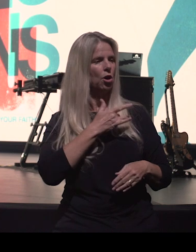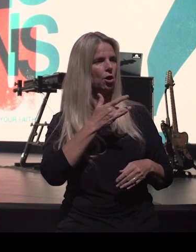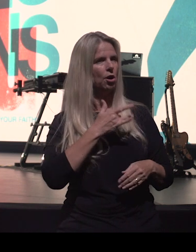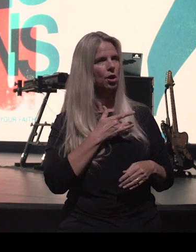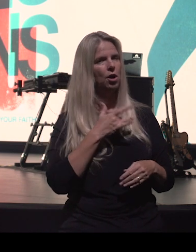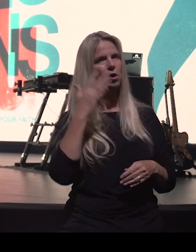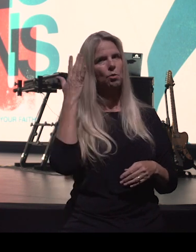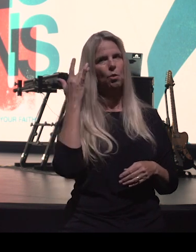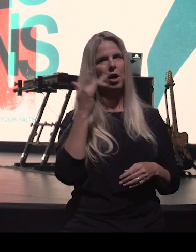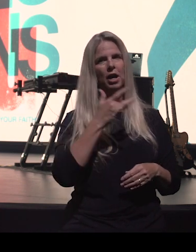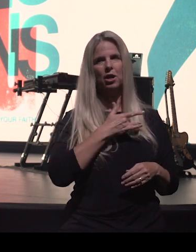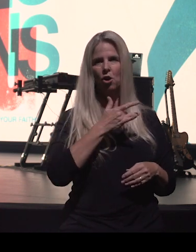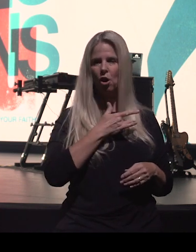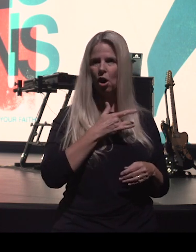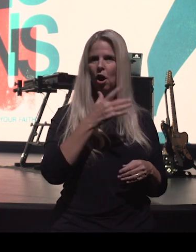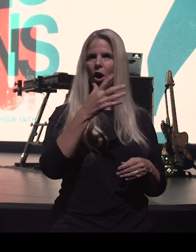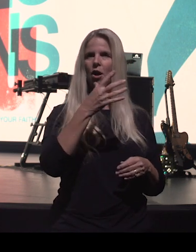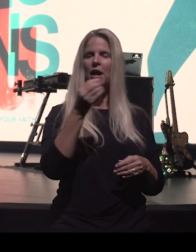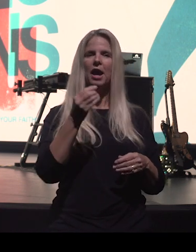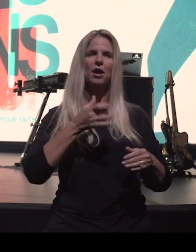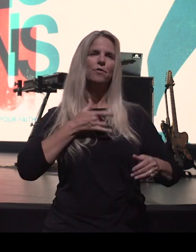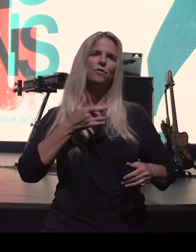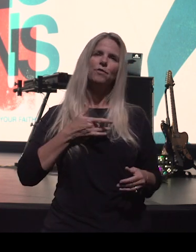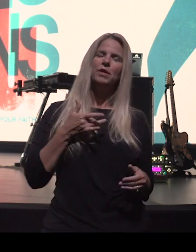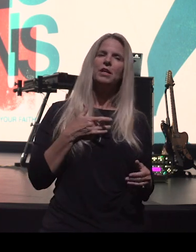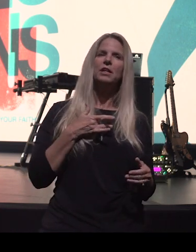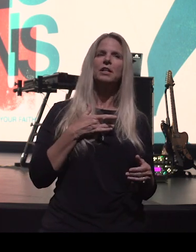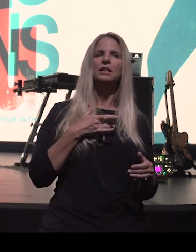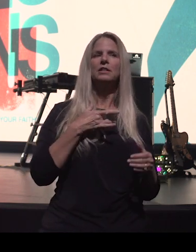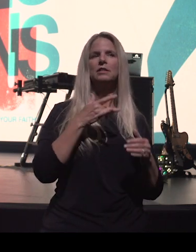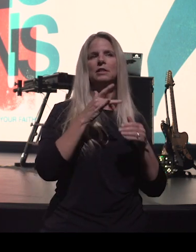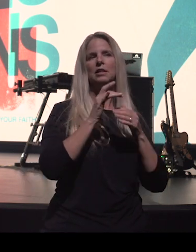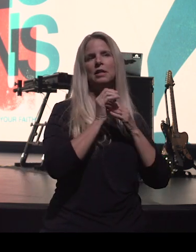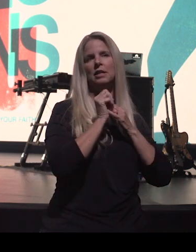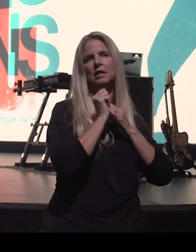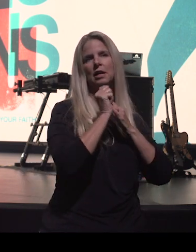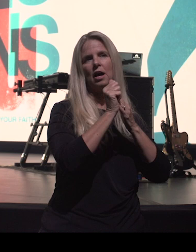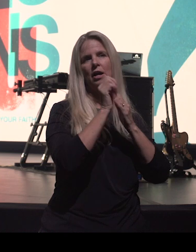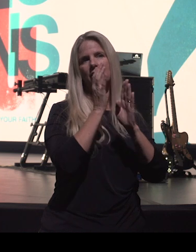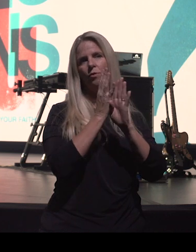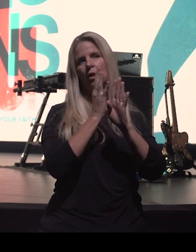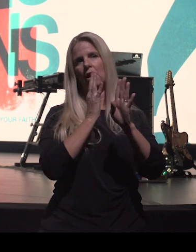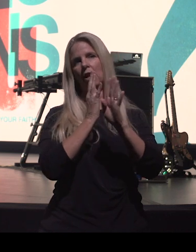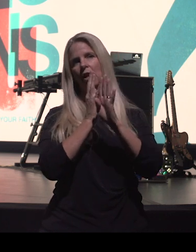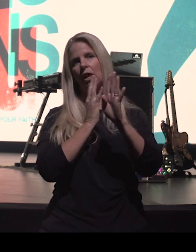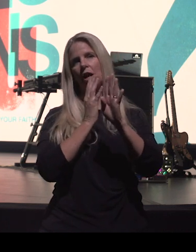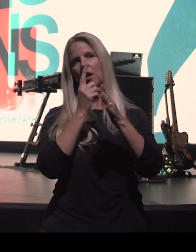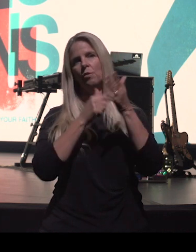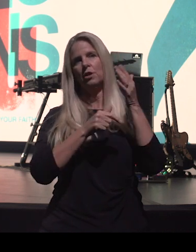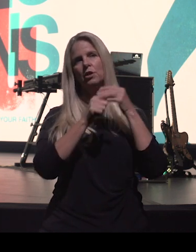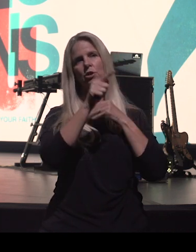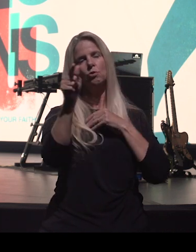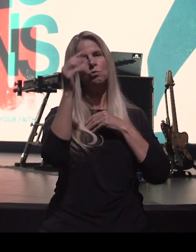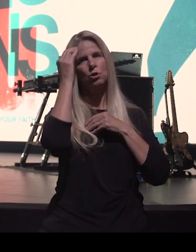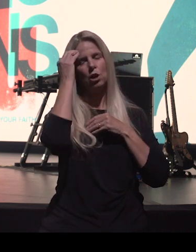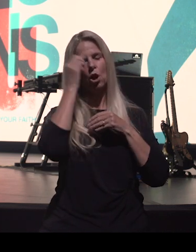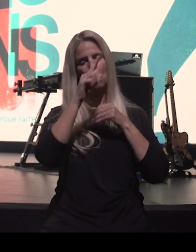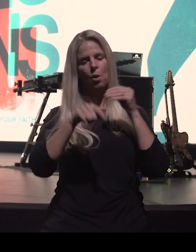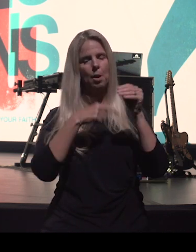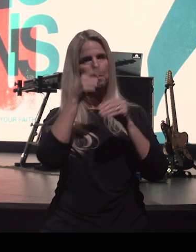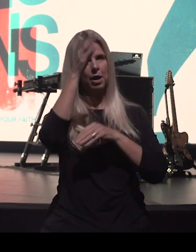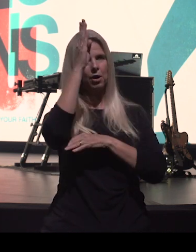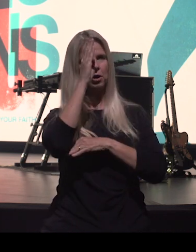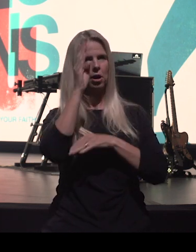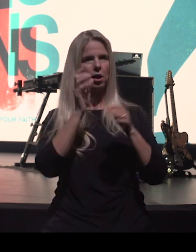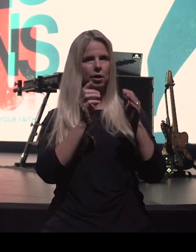your heart and your feelings and what directs your life, it aligns with what you know about God's word. But we don't just